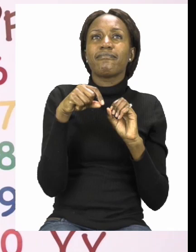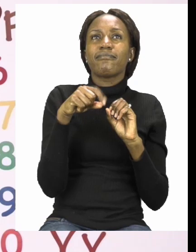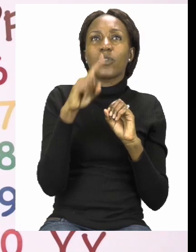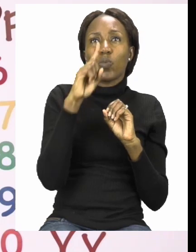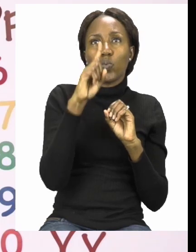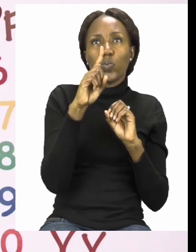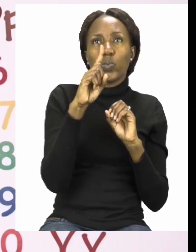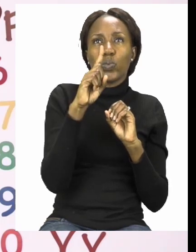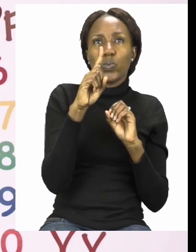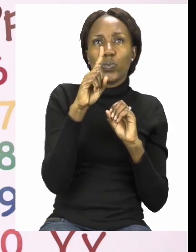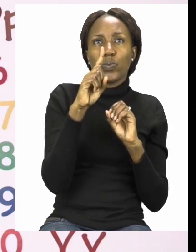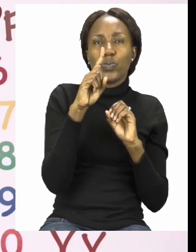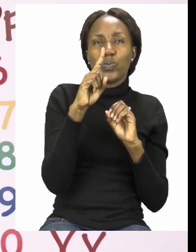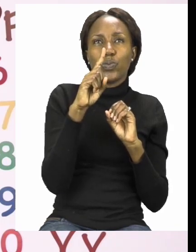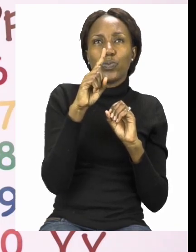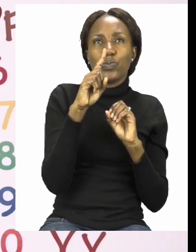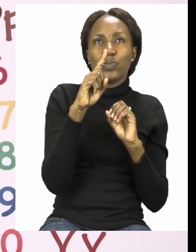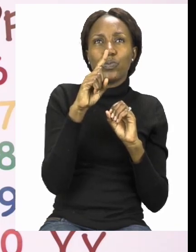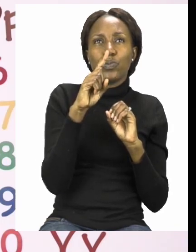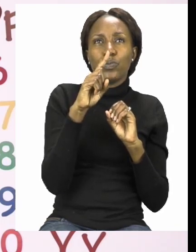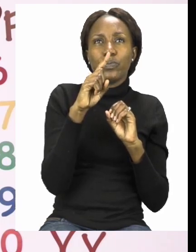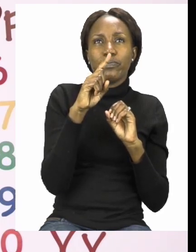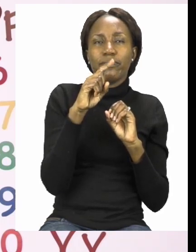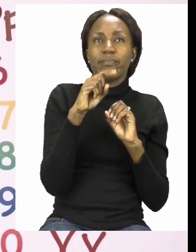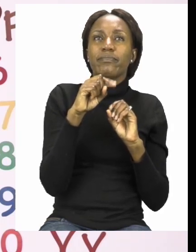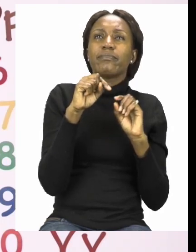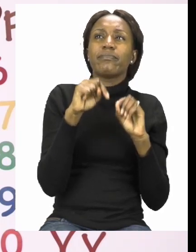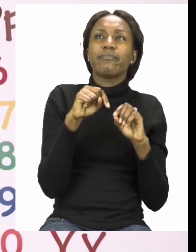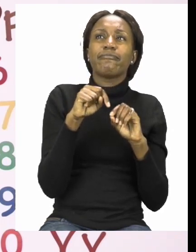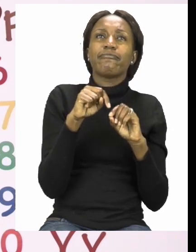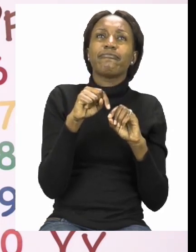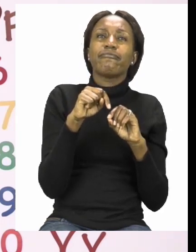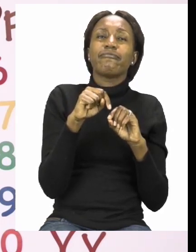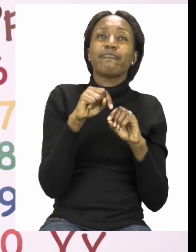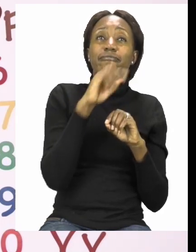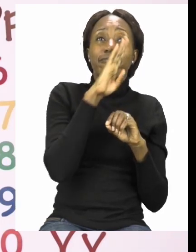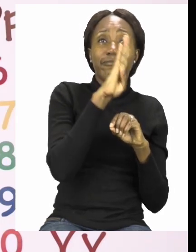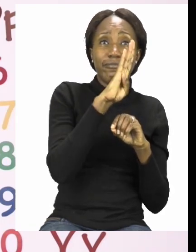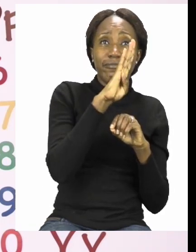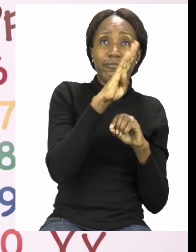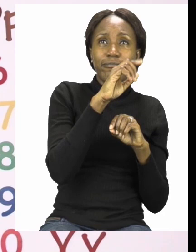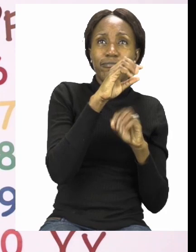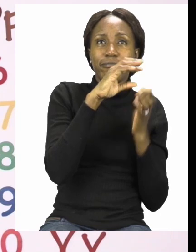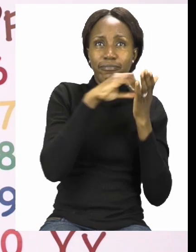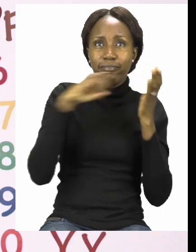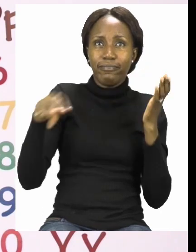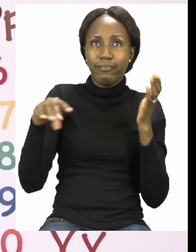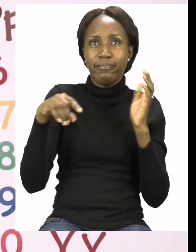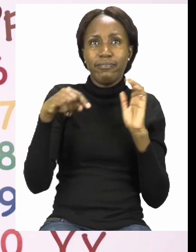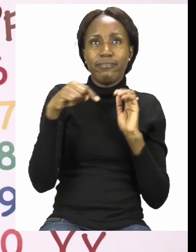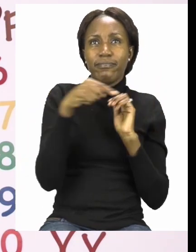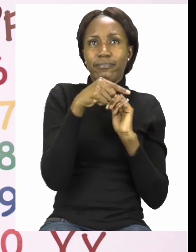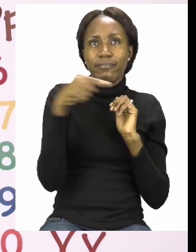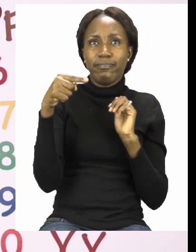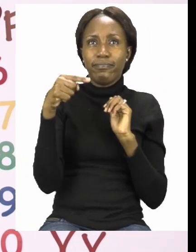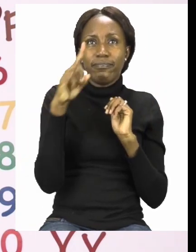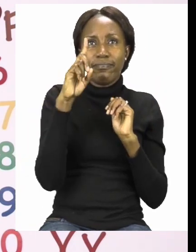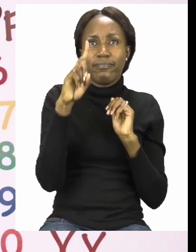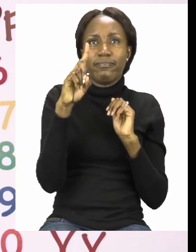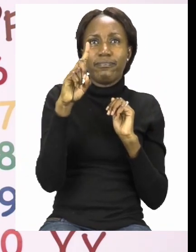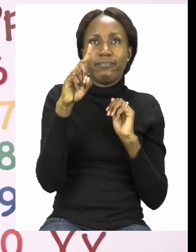1. So our sum says 4 minus